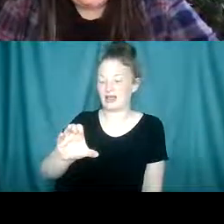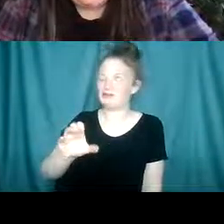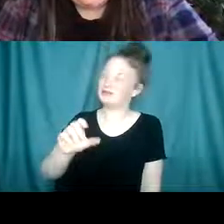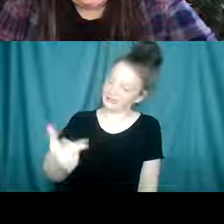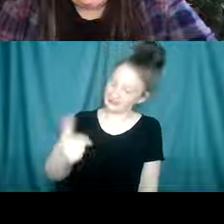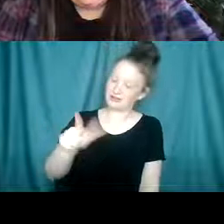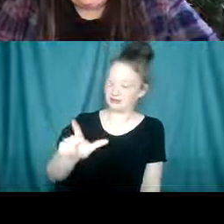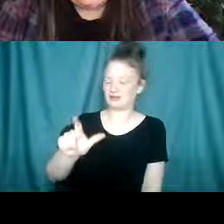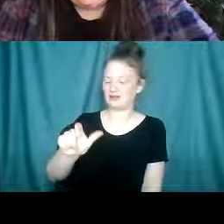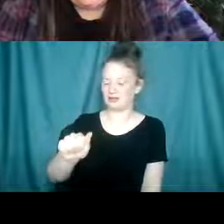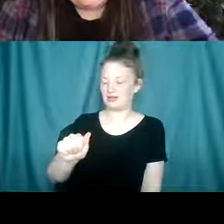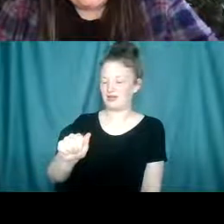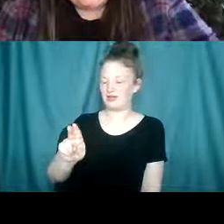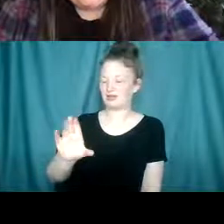And